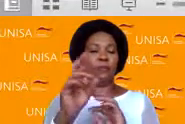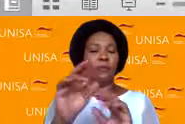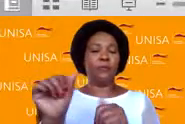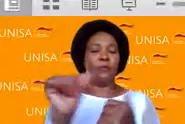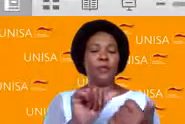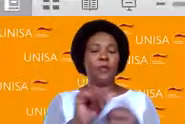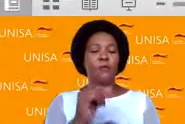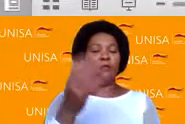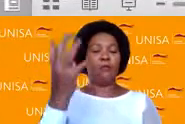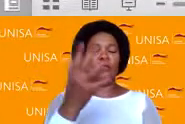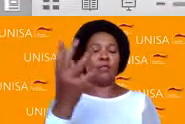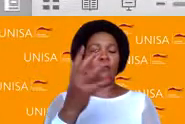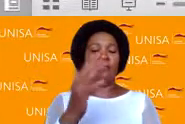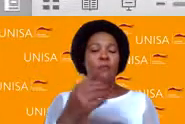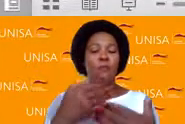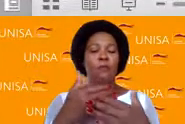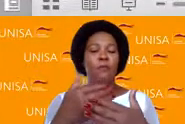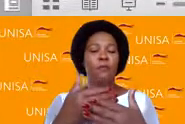Q&A session.